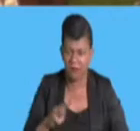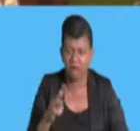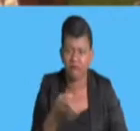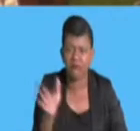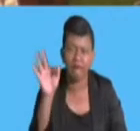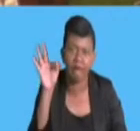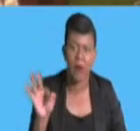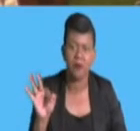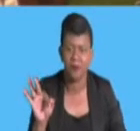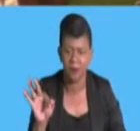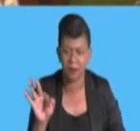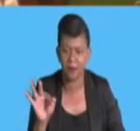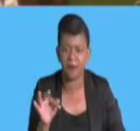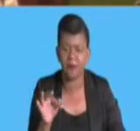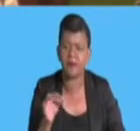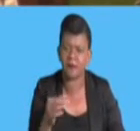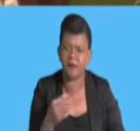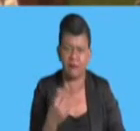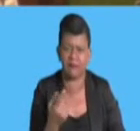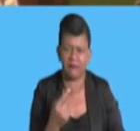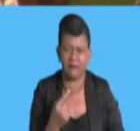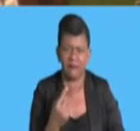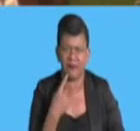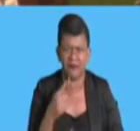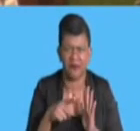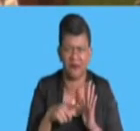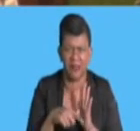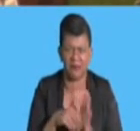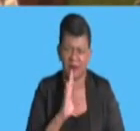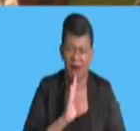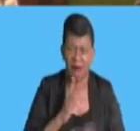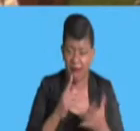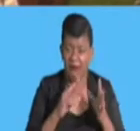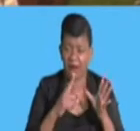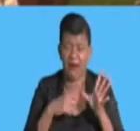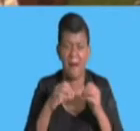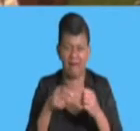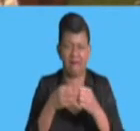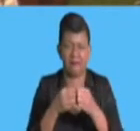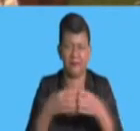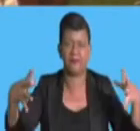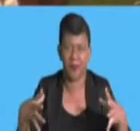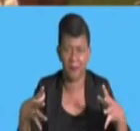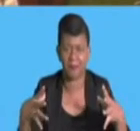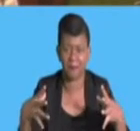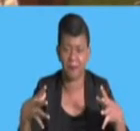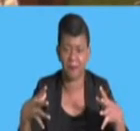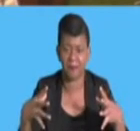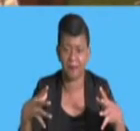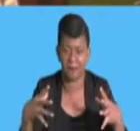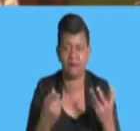is over. Now we have come to this kaboom budget, Mr. Speaker, and how have we done so? In his maiden speech on the 14th of